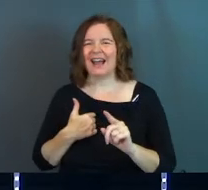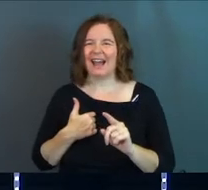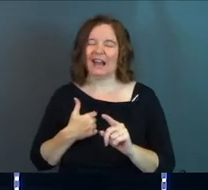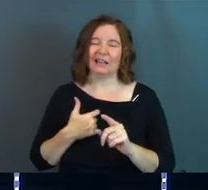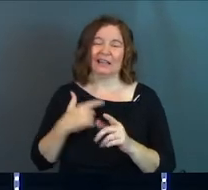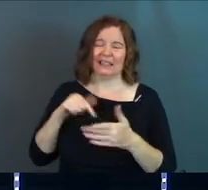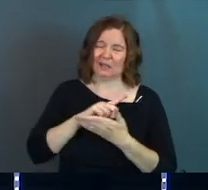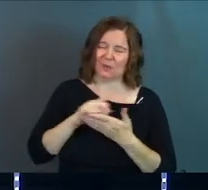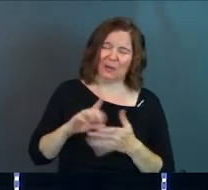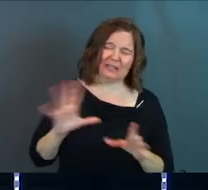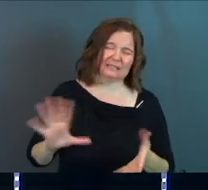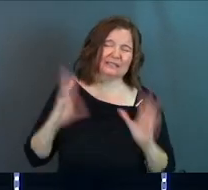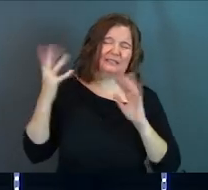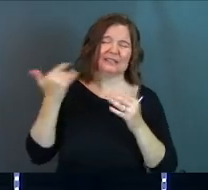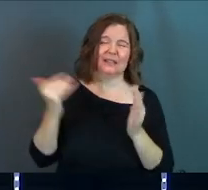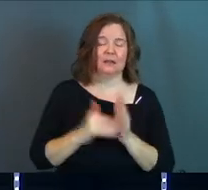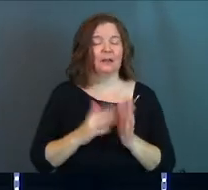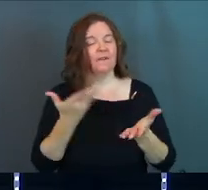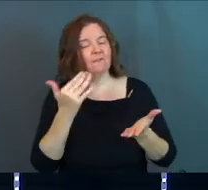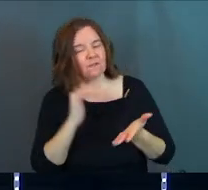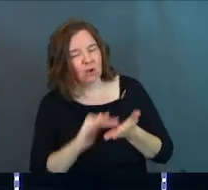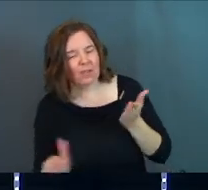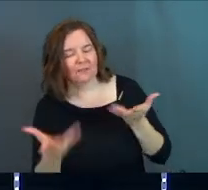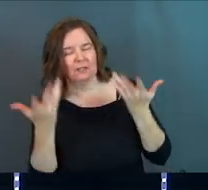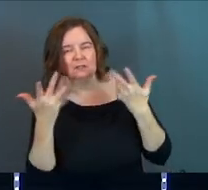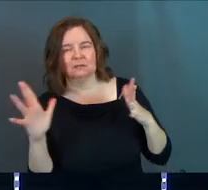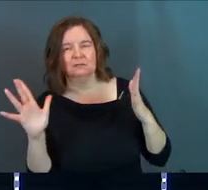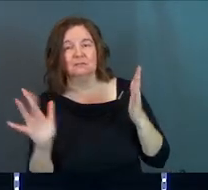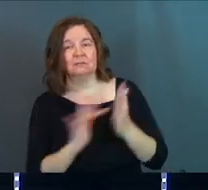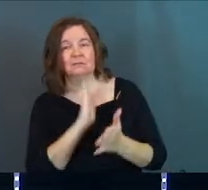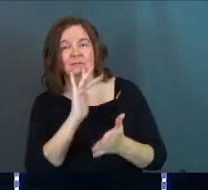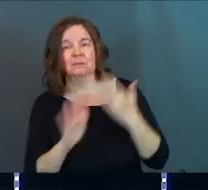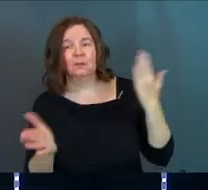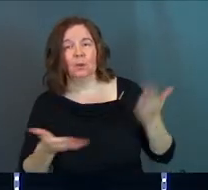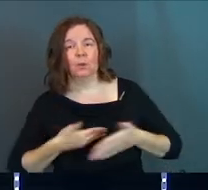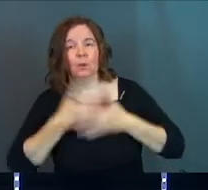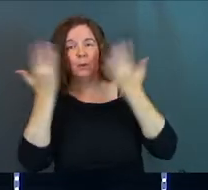this last week. It's forgiven. It's done.